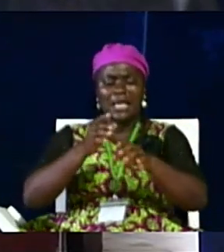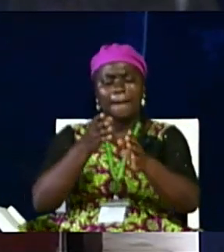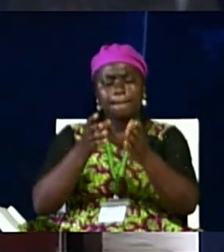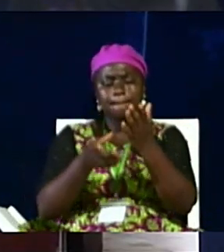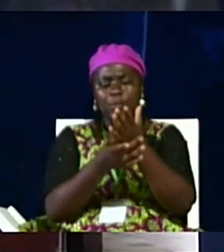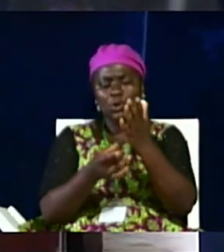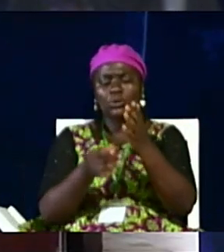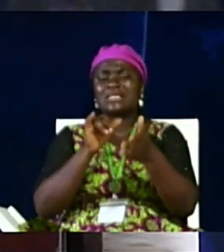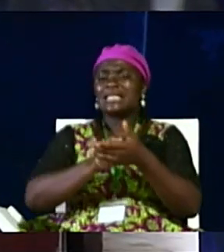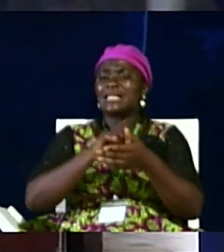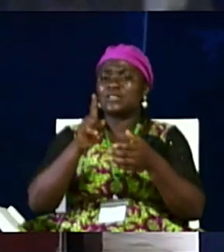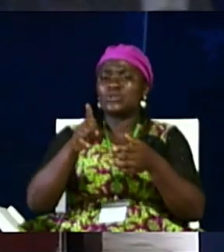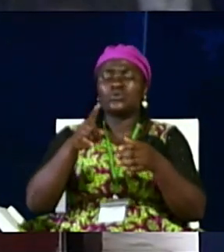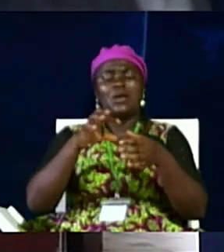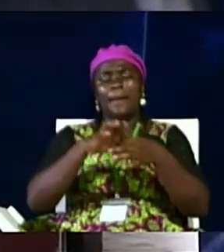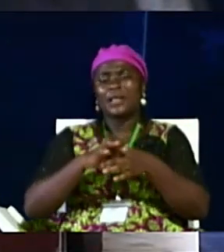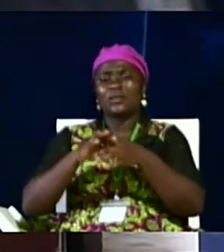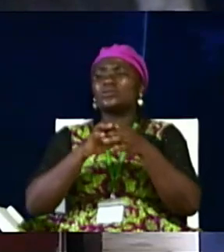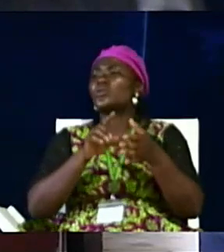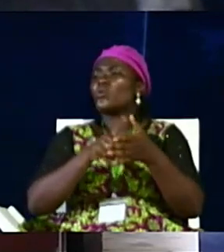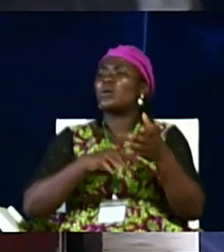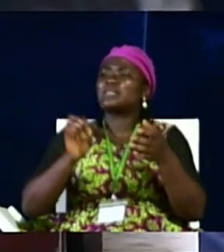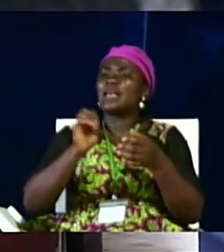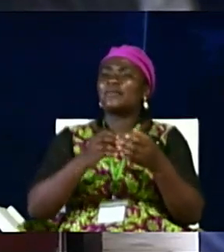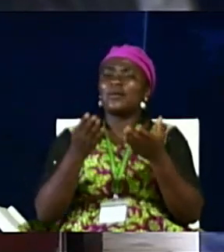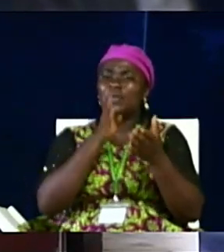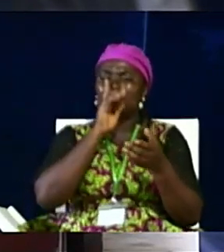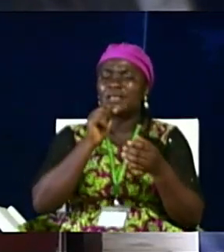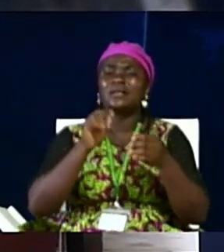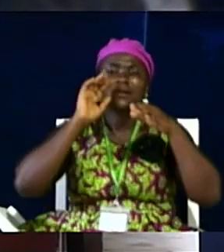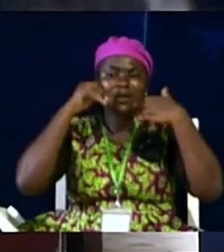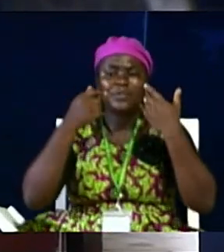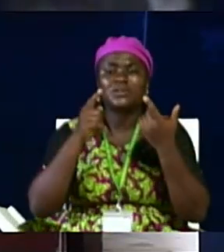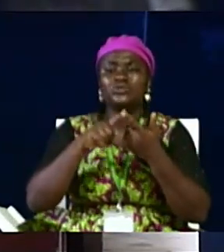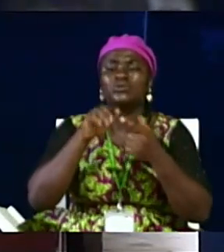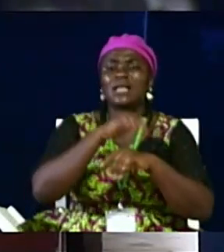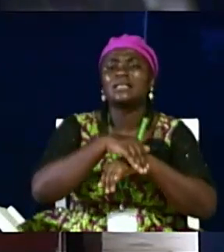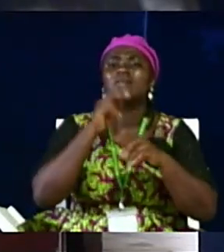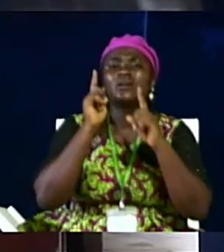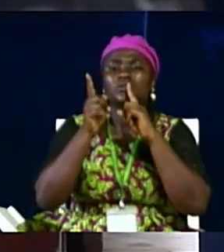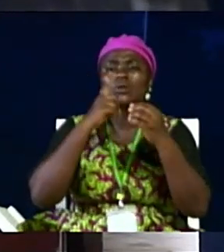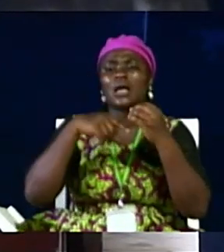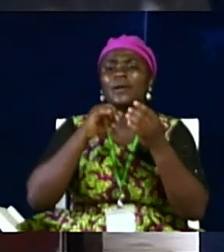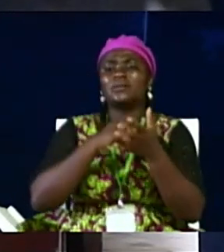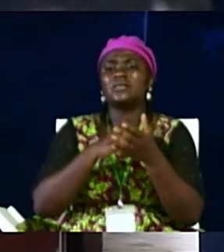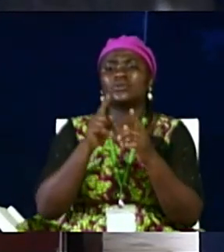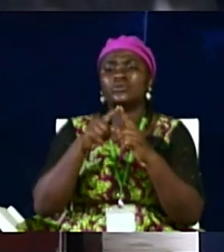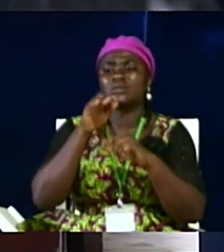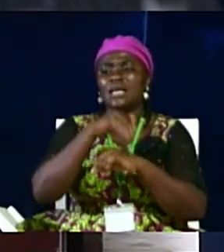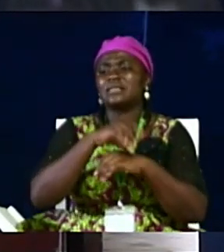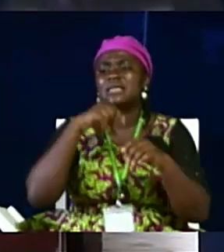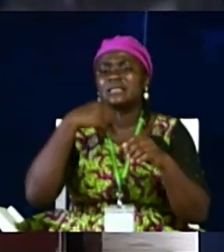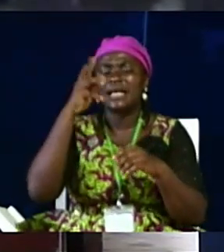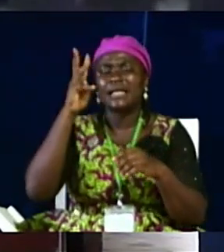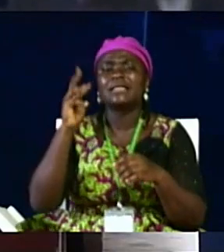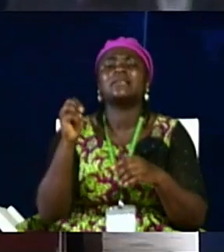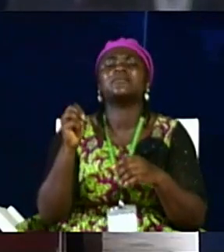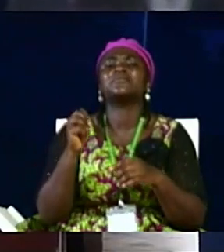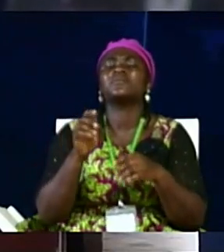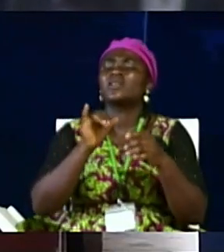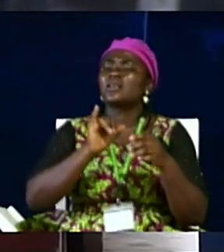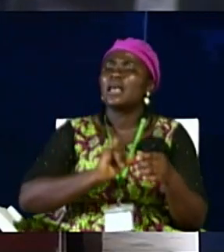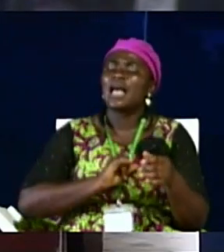Whatever may be the reproaches tonight, talk to God about them. Tell him specifically, I want all